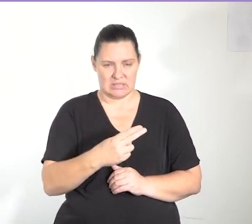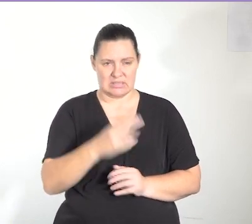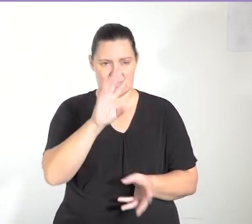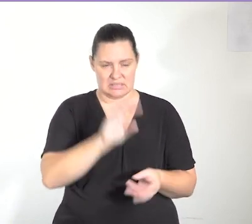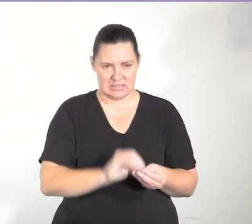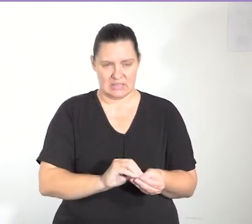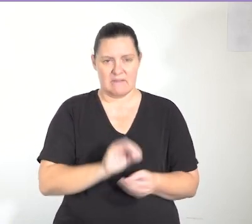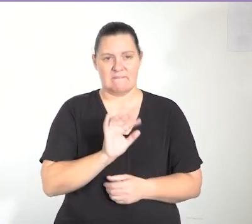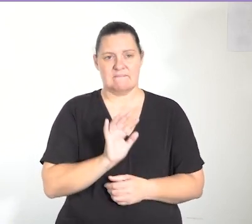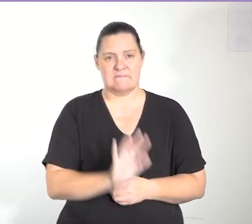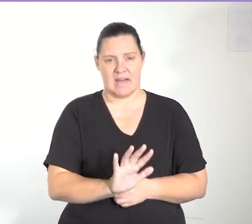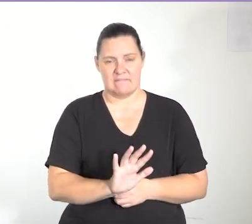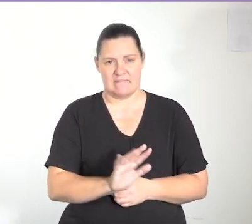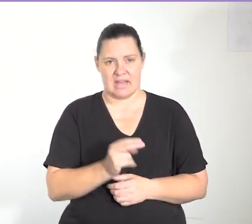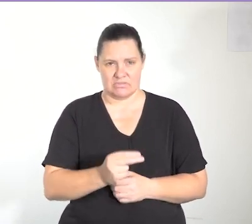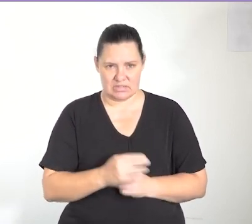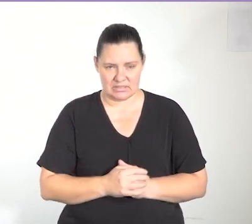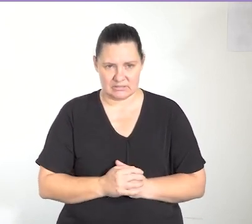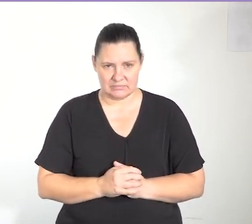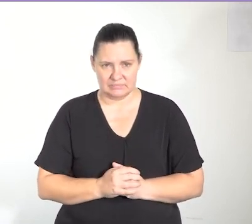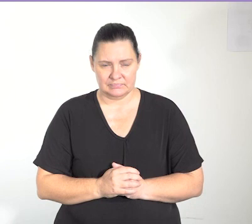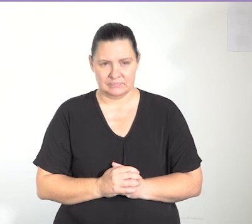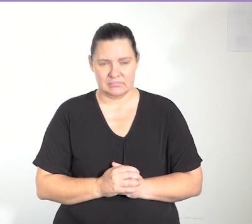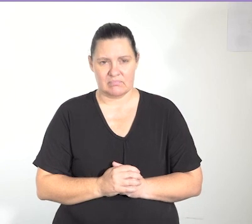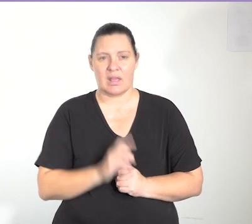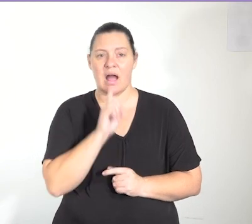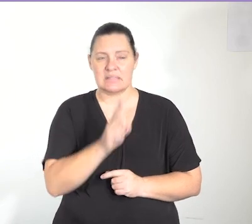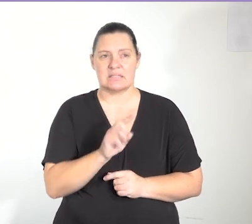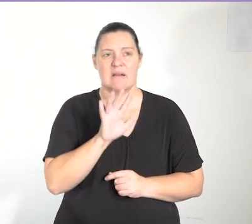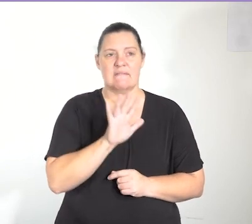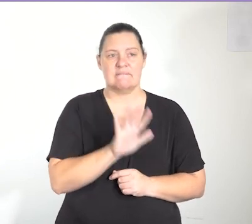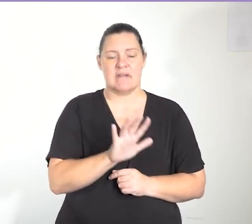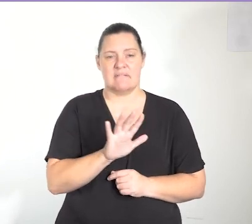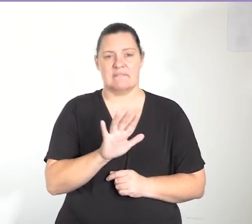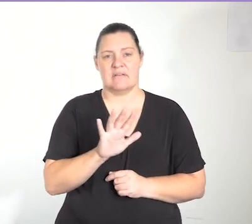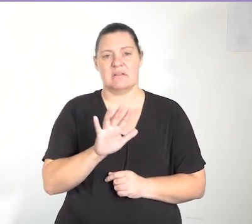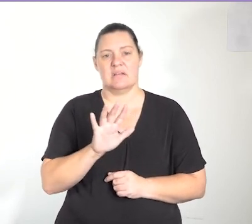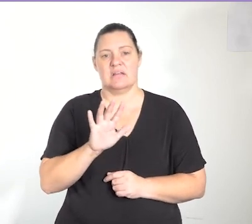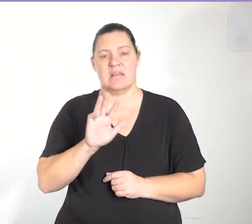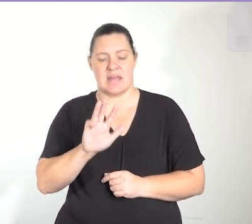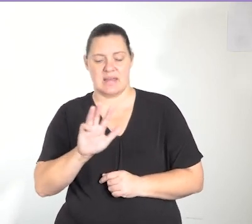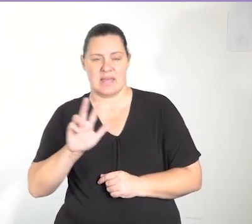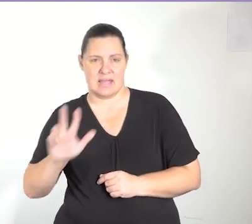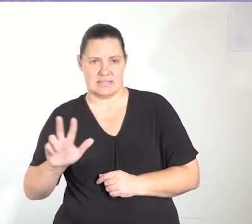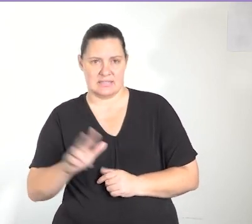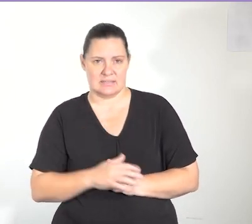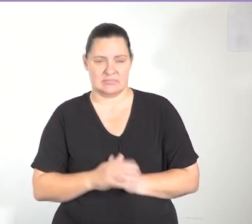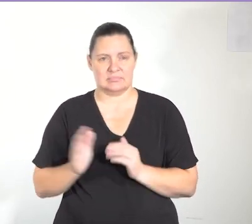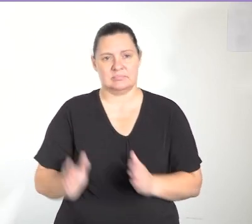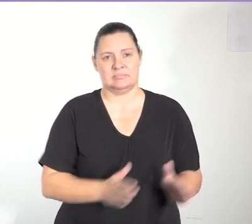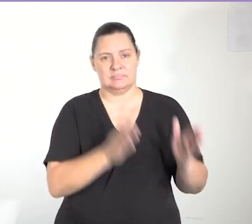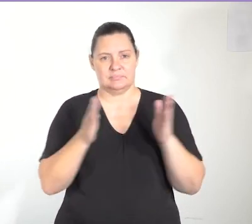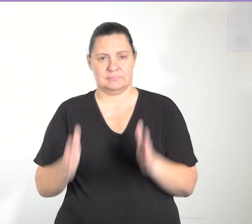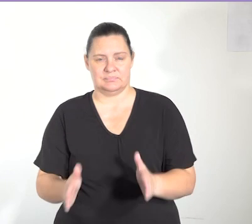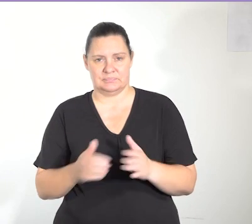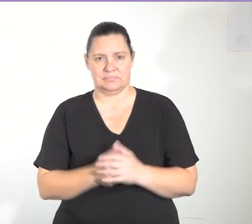hundreds, and that gives us 5 hundreds. Our answer there is 598. Let's move on to the next